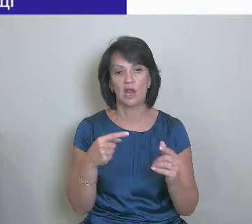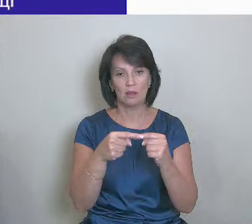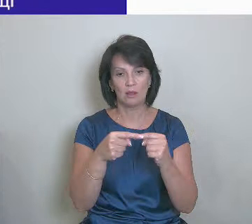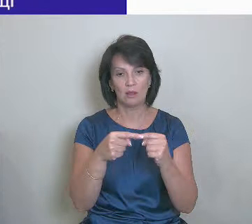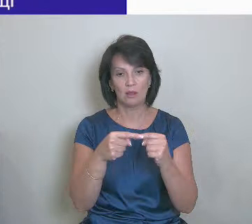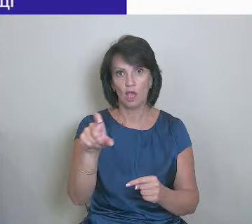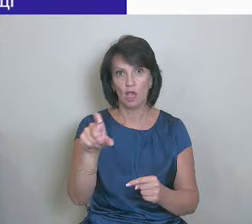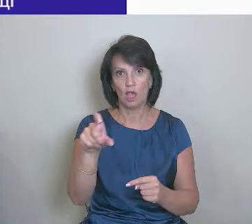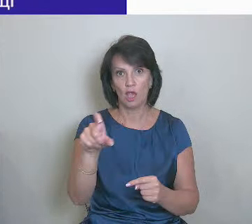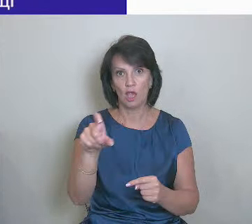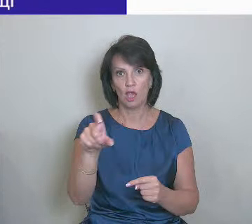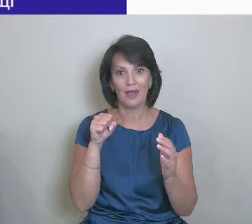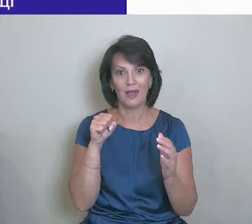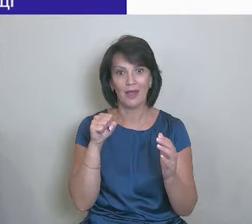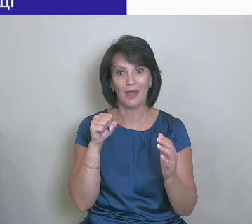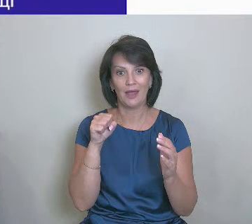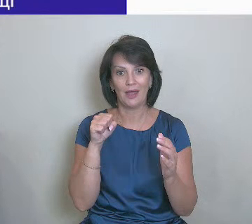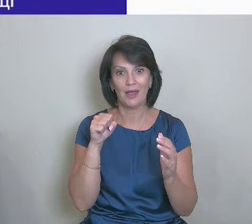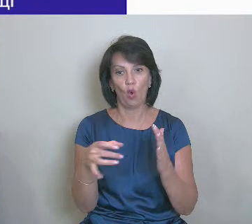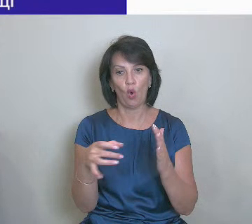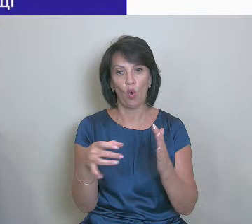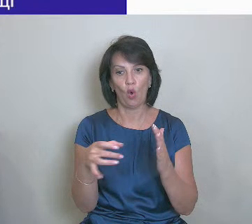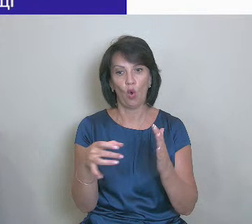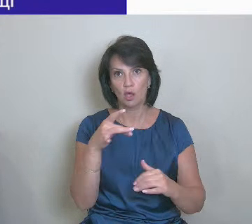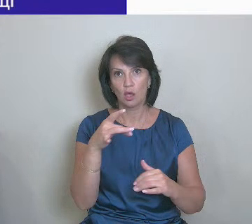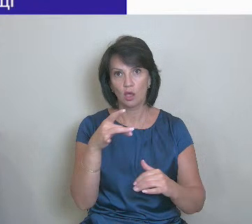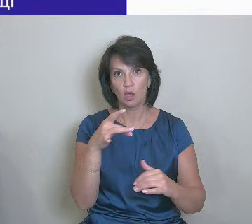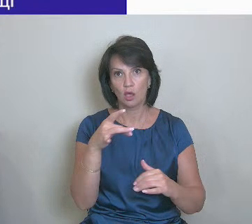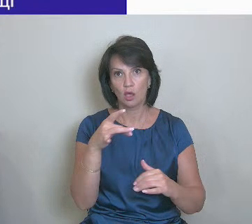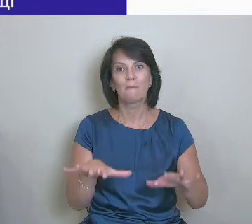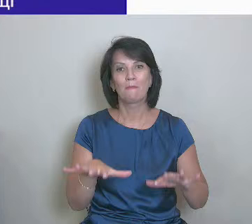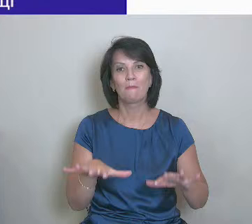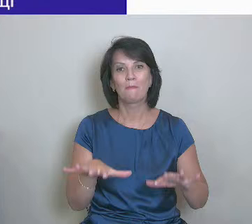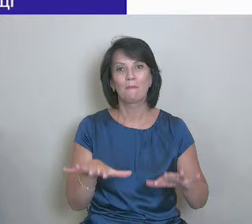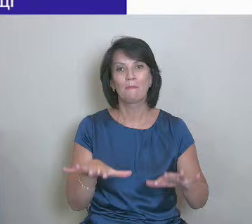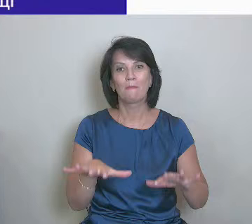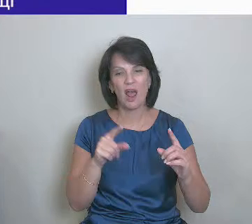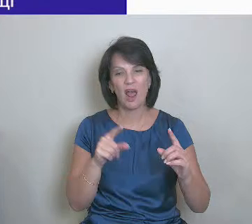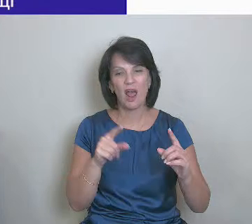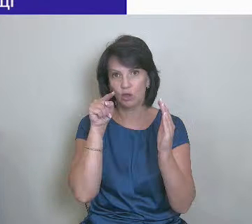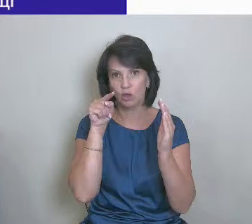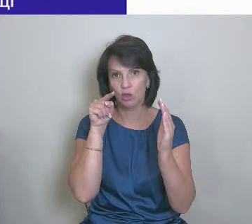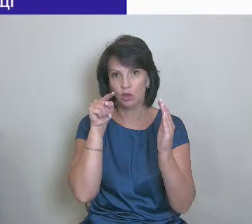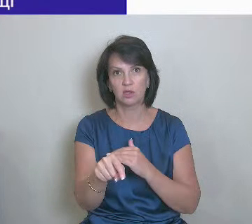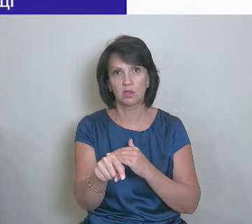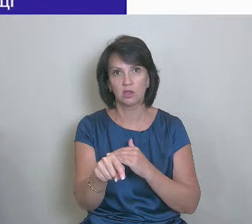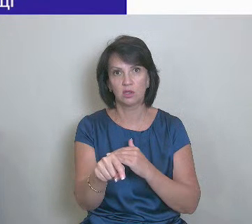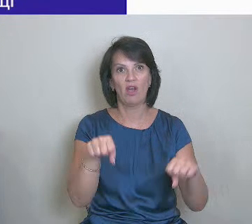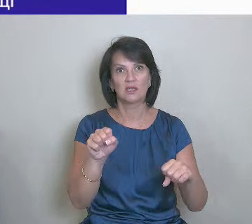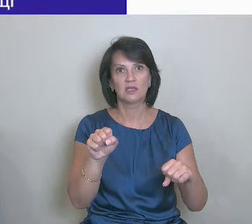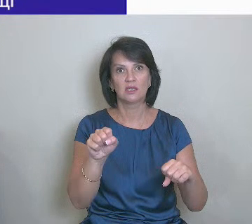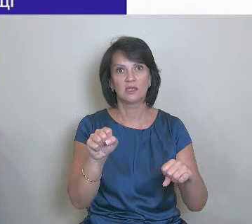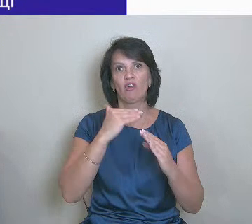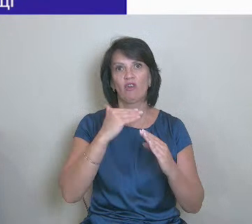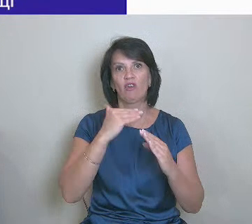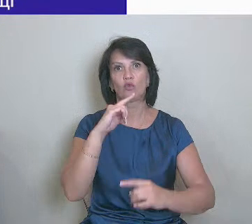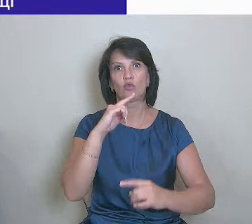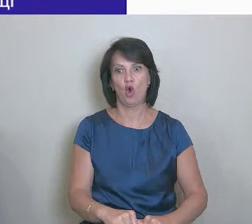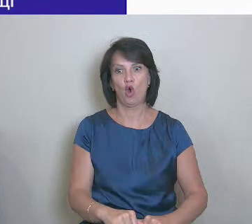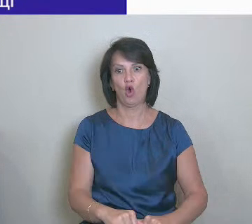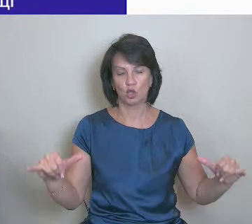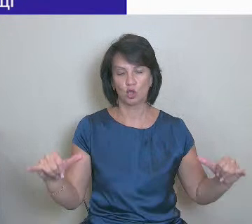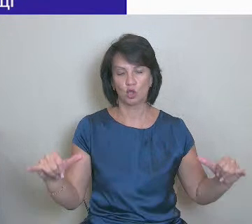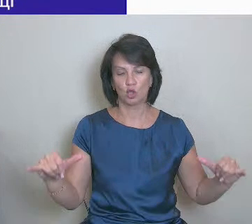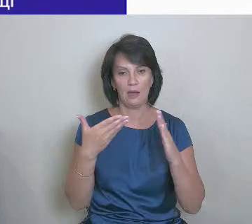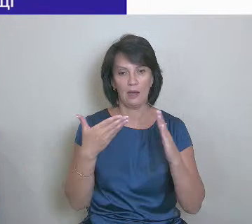parliament, but in having included the communities into the rayons, the councils have interfered with the competencies of the parliament. They